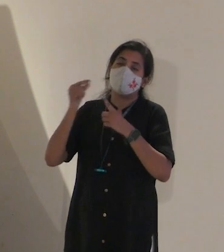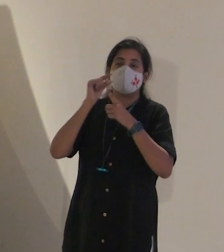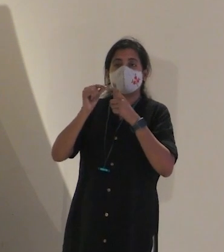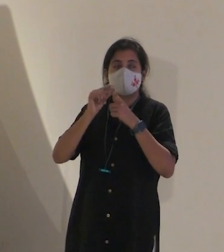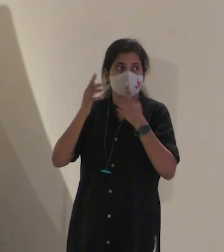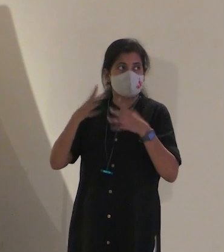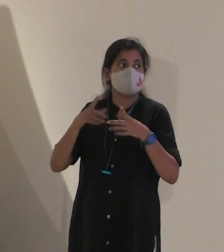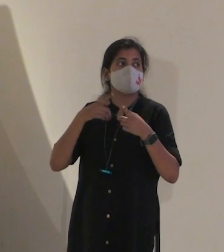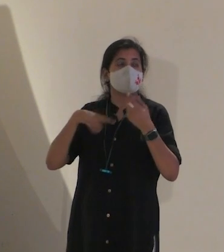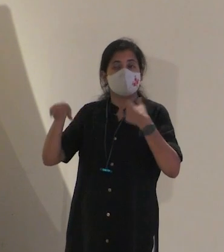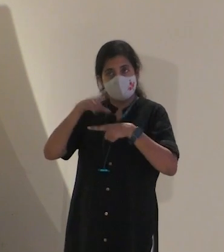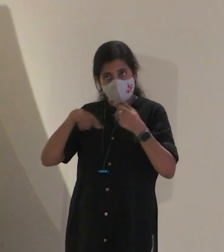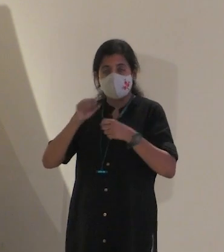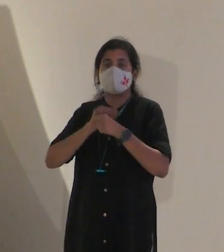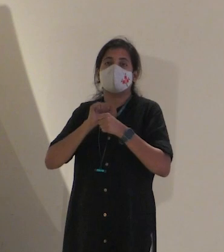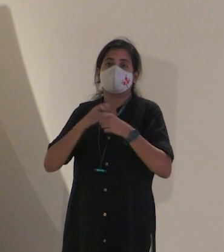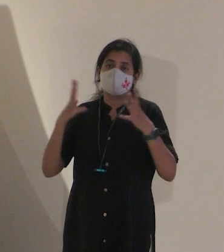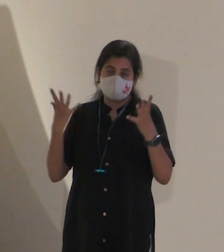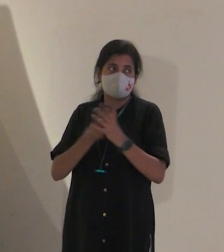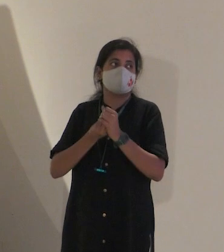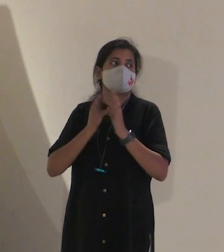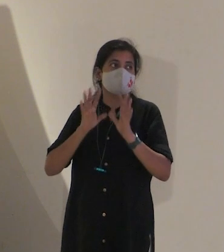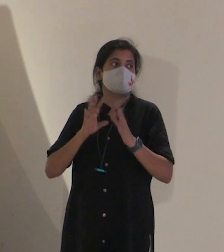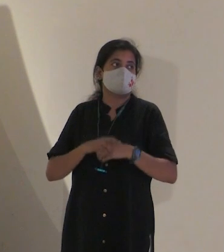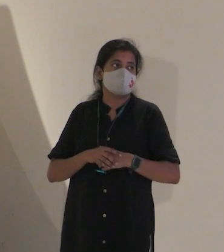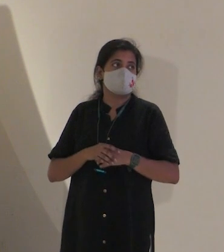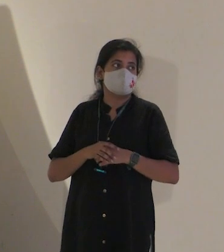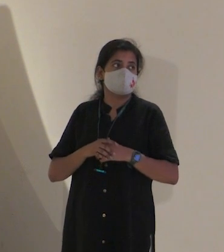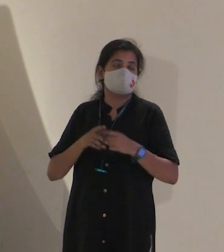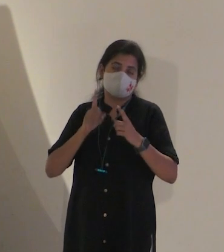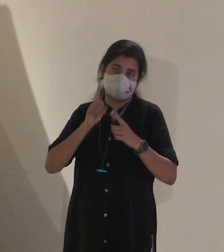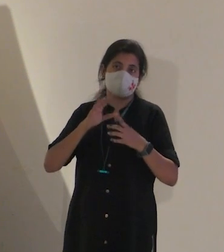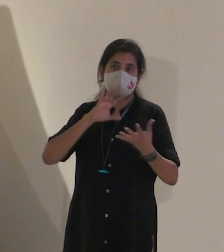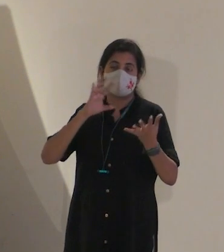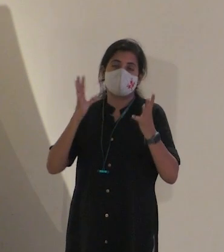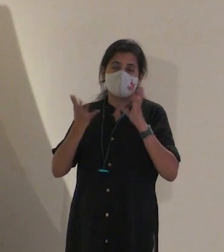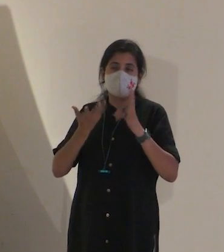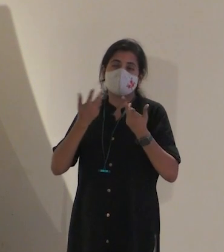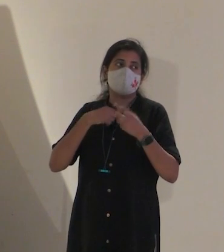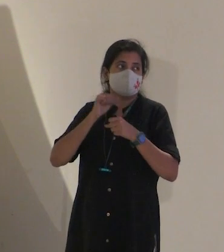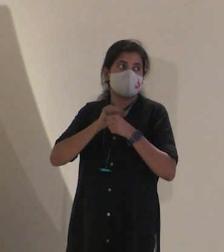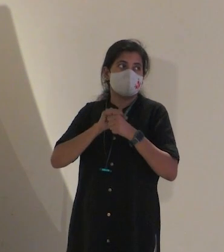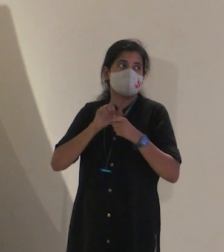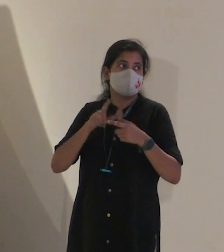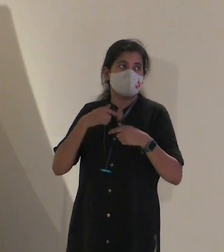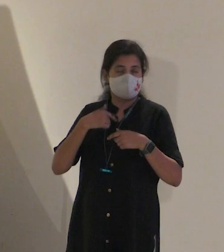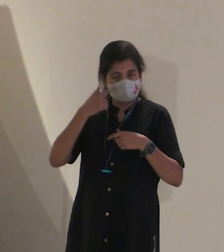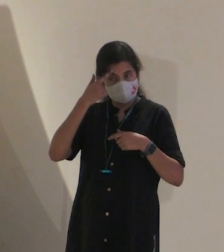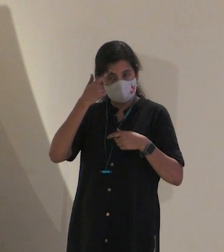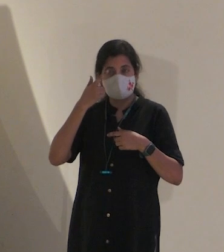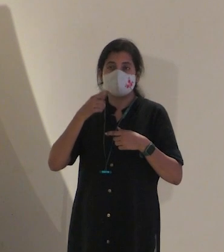out ways out of that universalizing, homogenizing trajectory. So that's where I think our